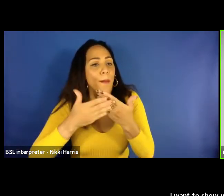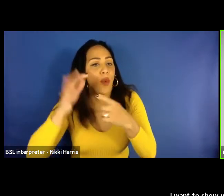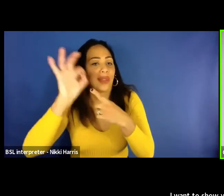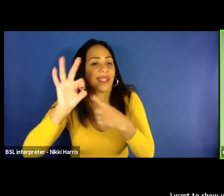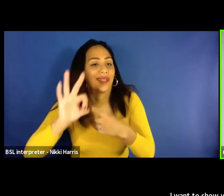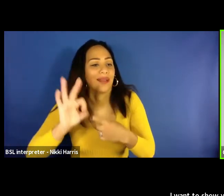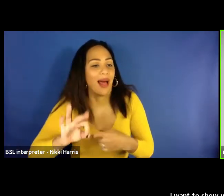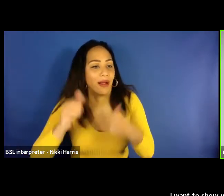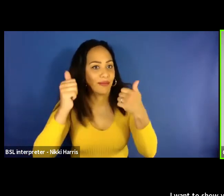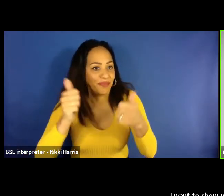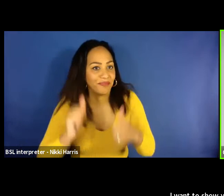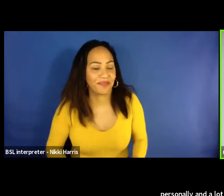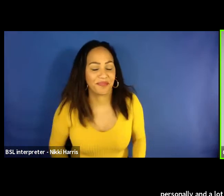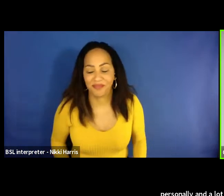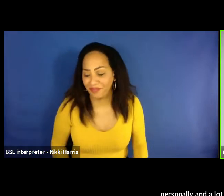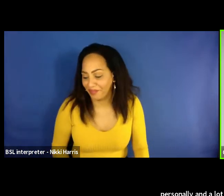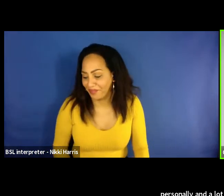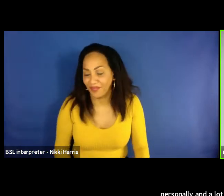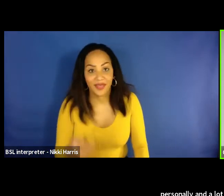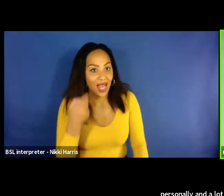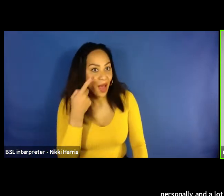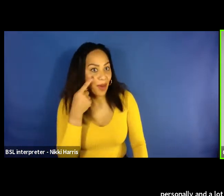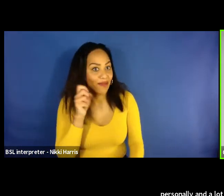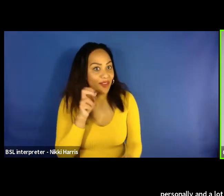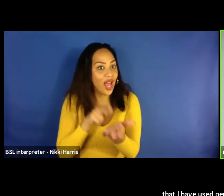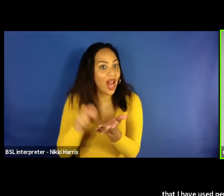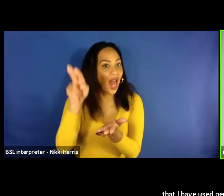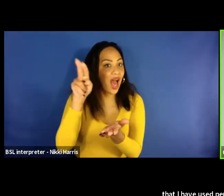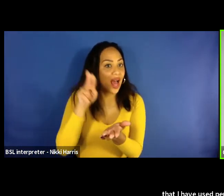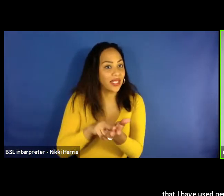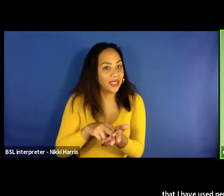let me find Glide for you.